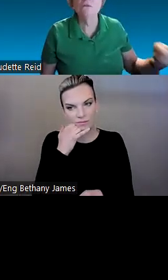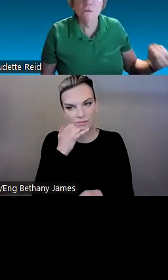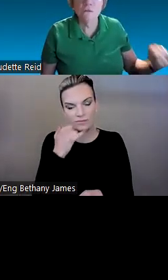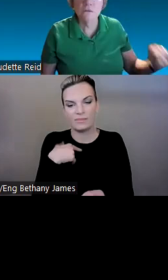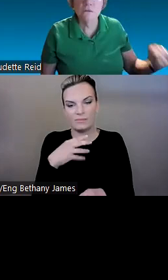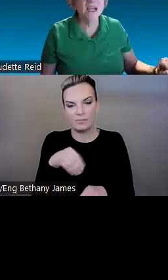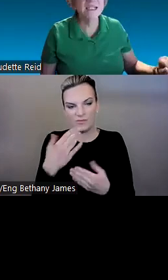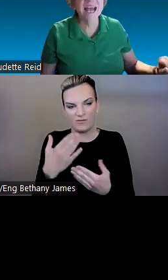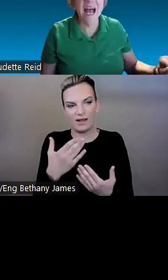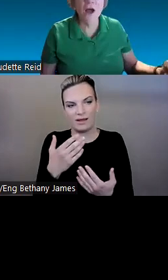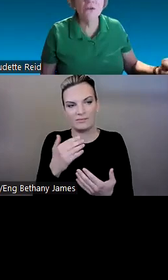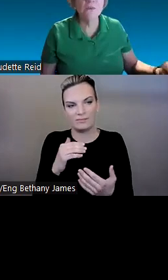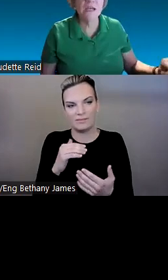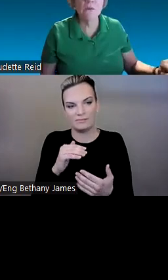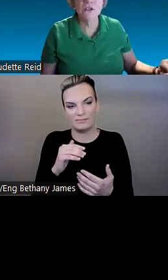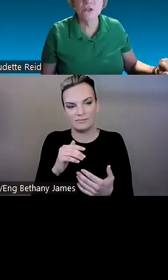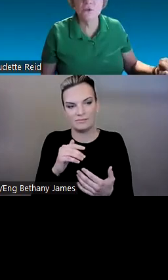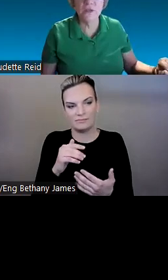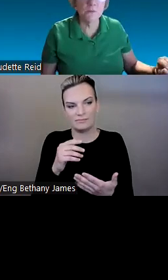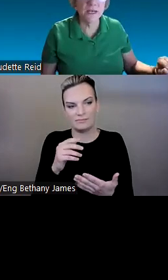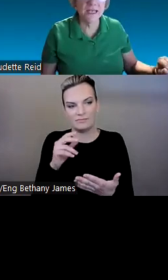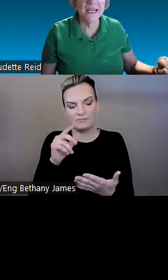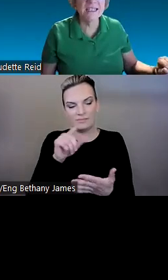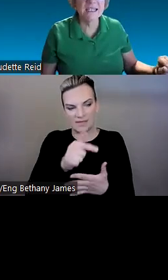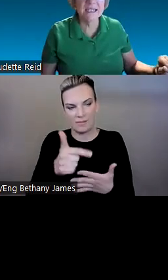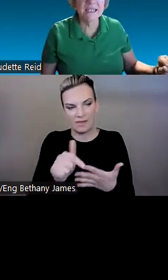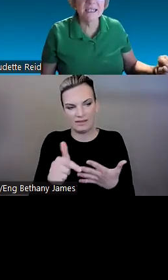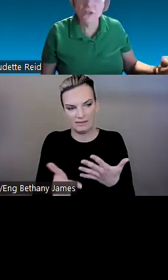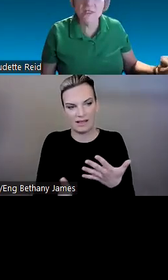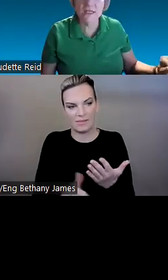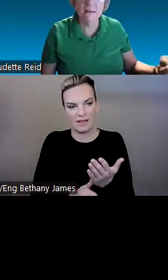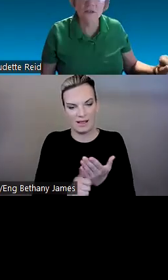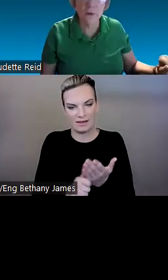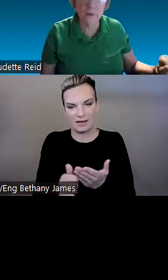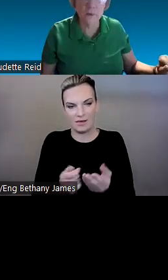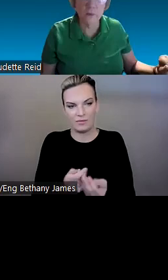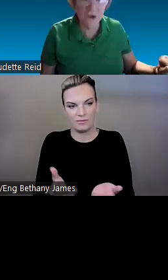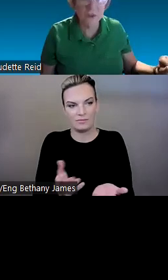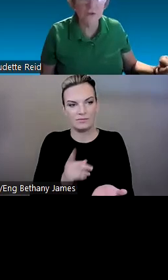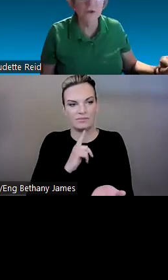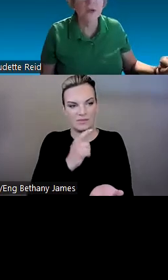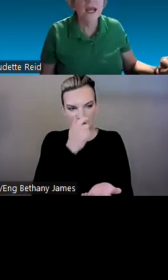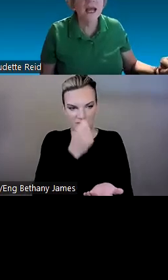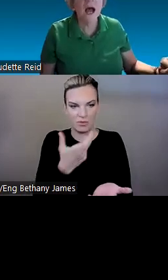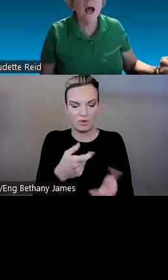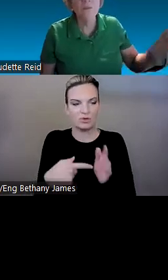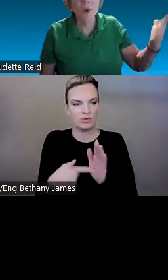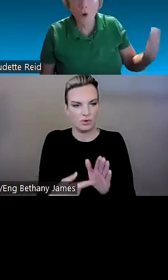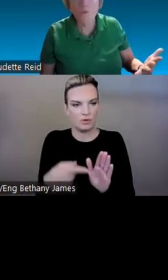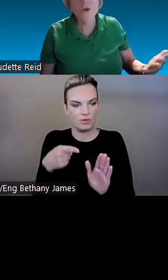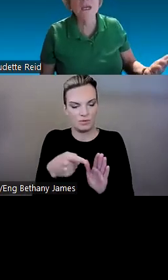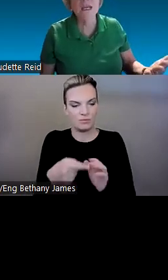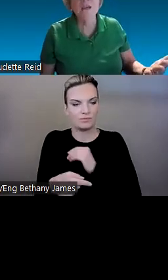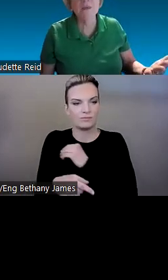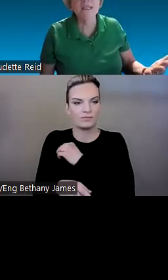handout as to how to be able to do this, but it's an interesting thing, so I wanted to show it to you. The